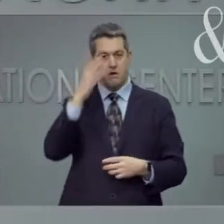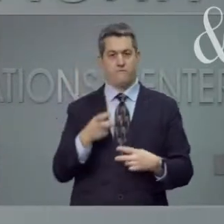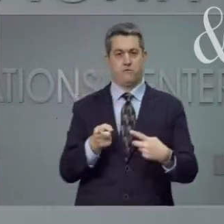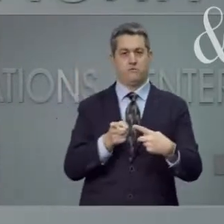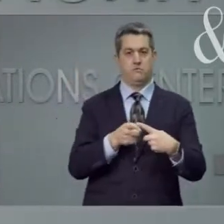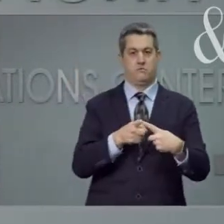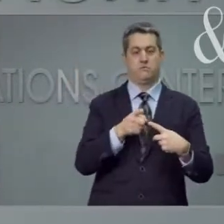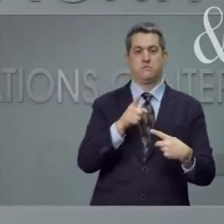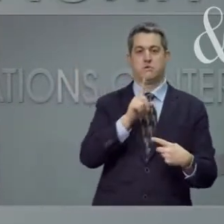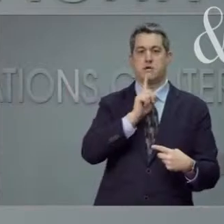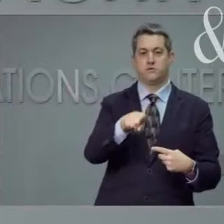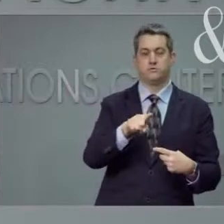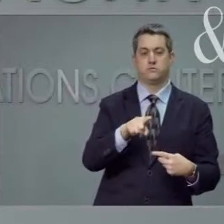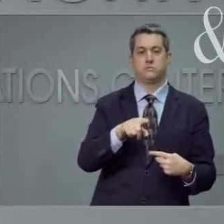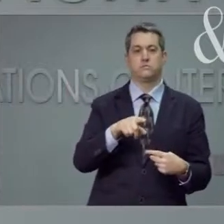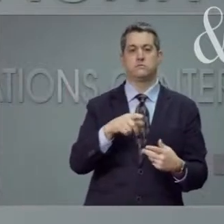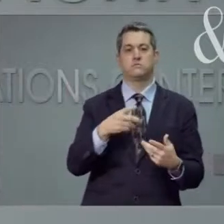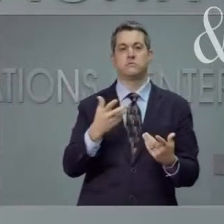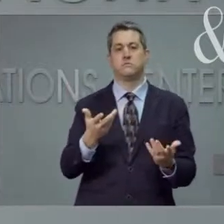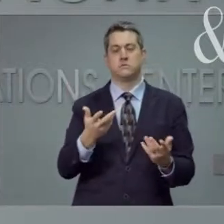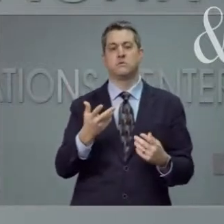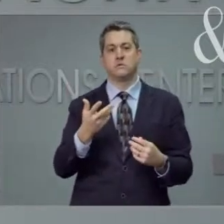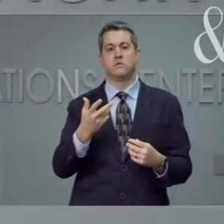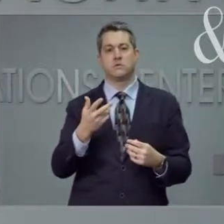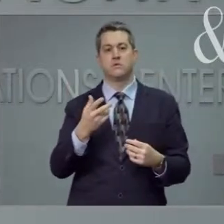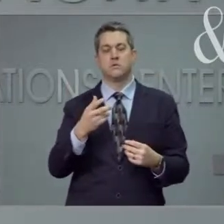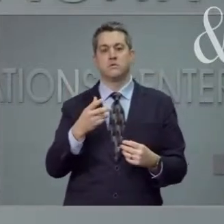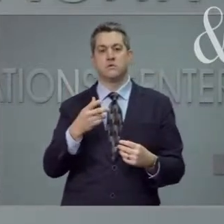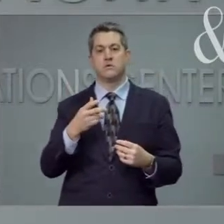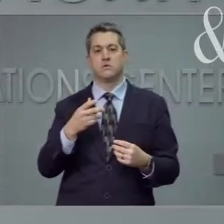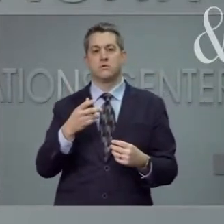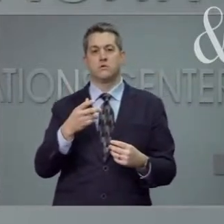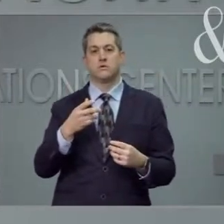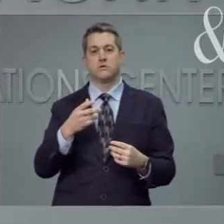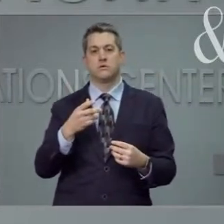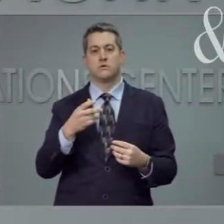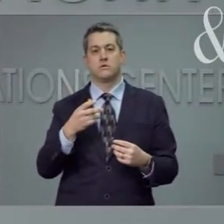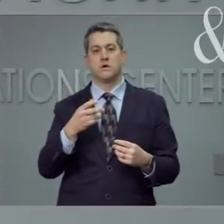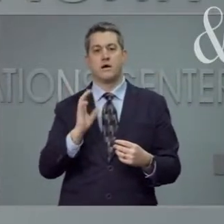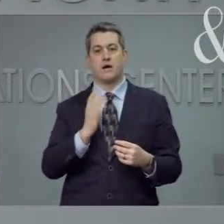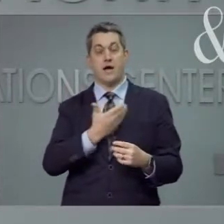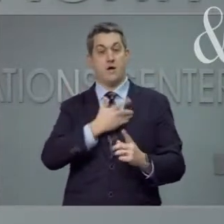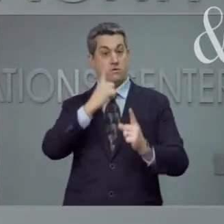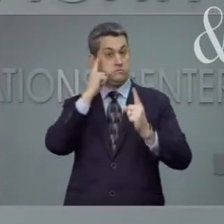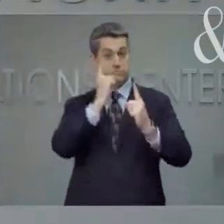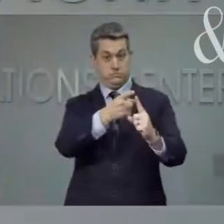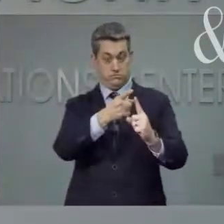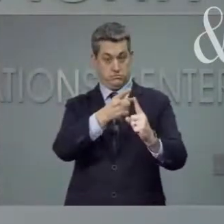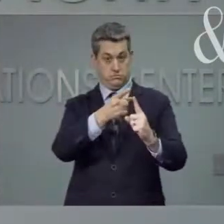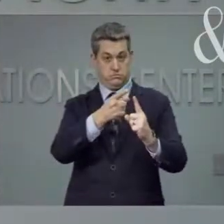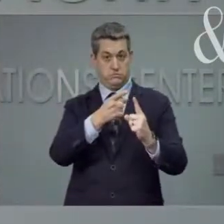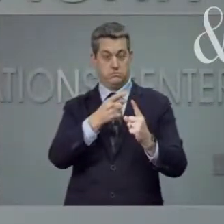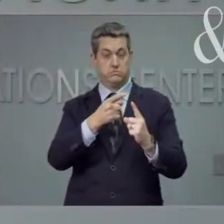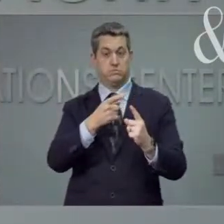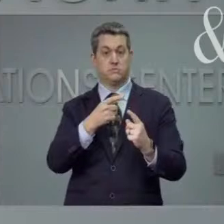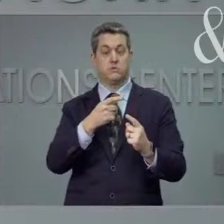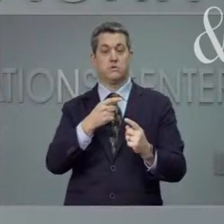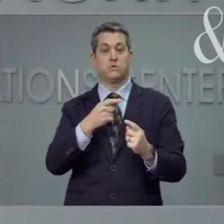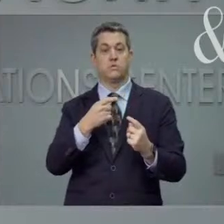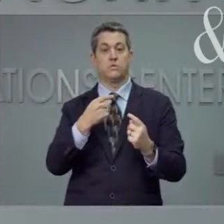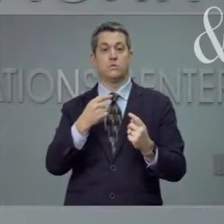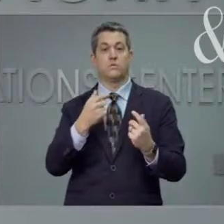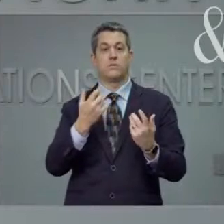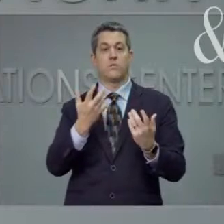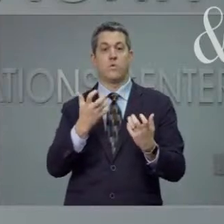question, we want to make sure that that people are moving forward